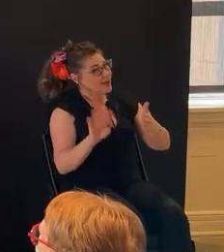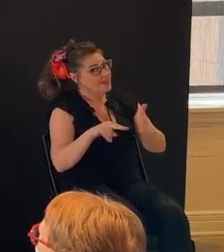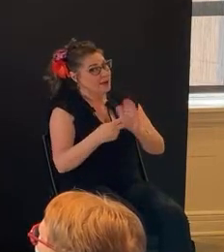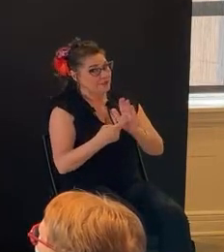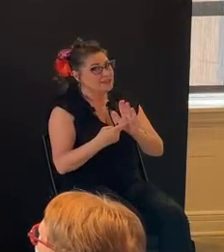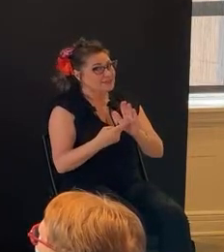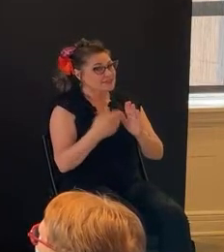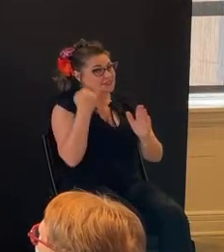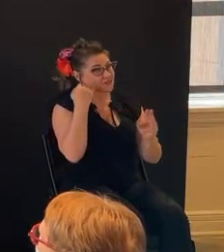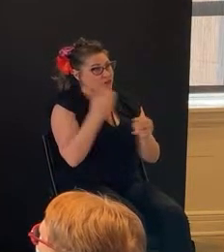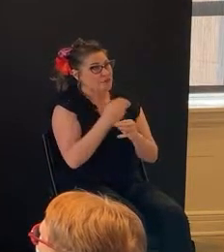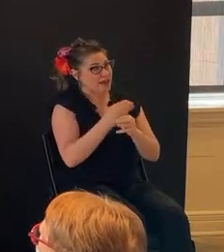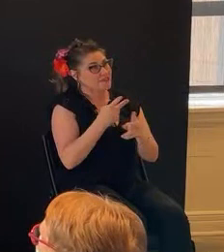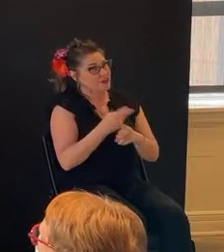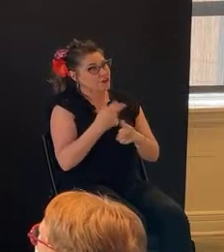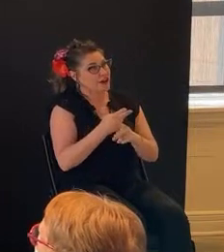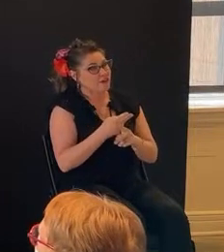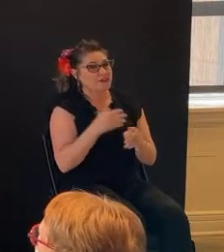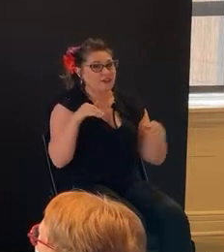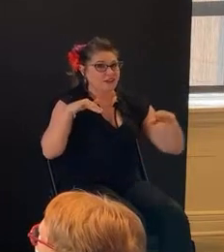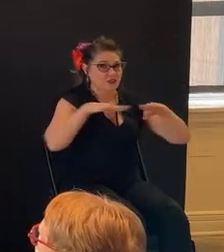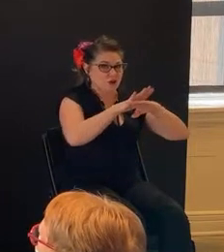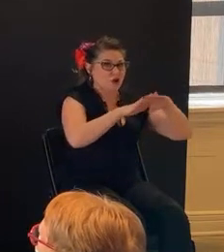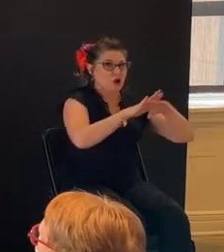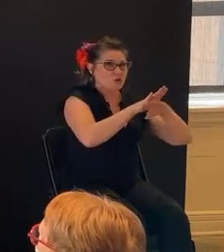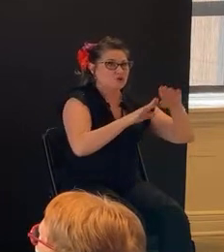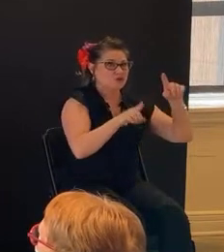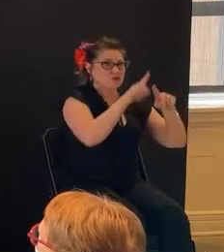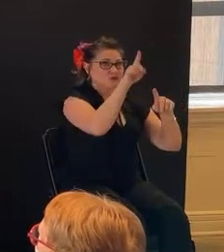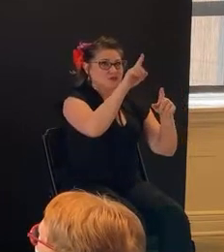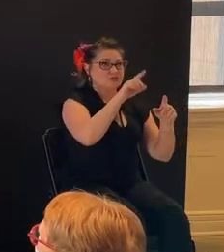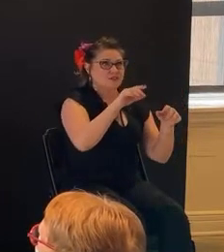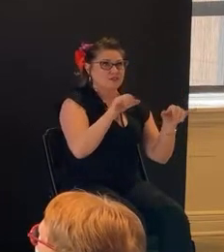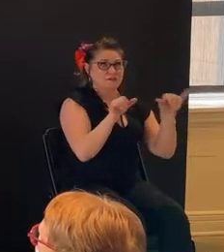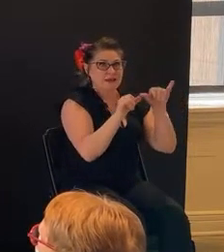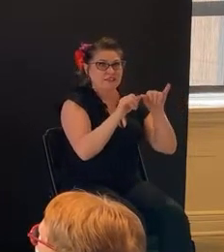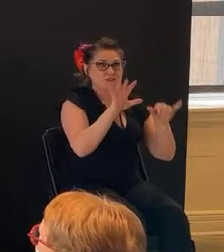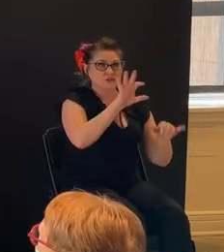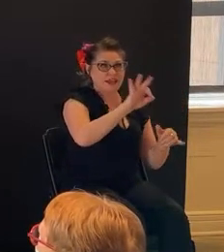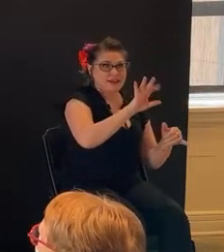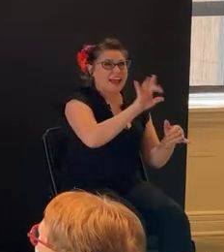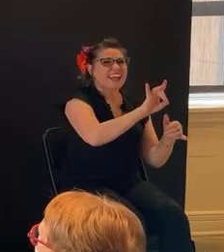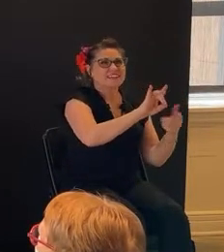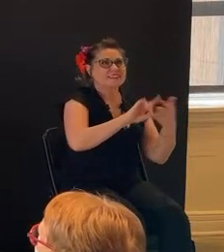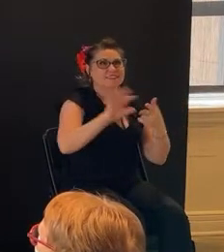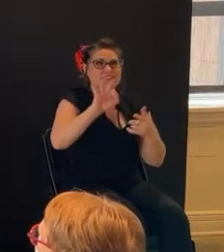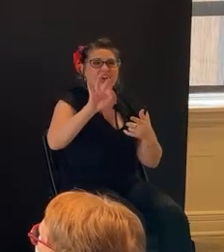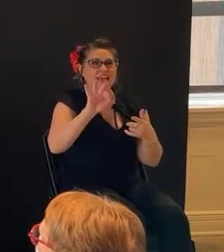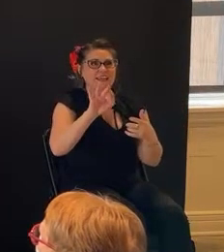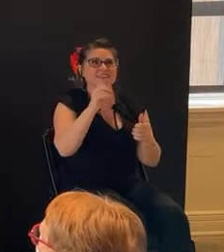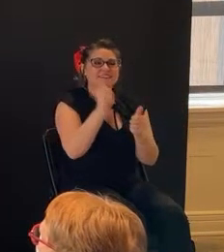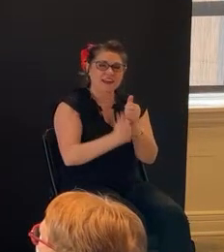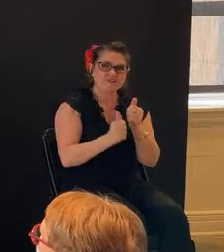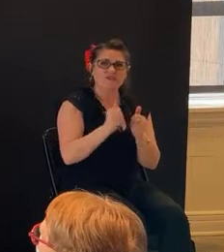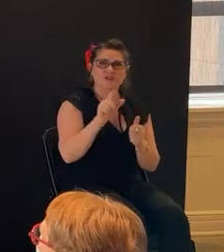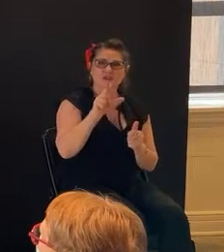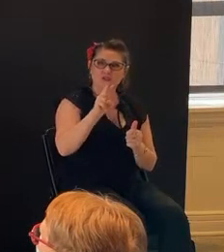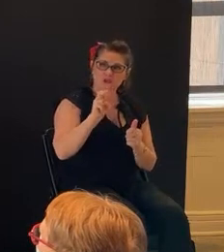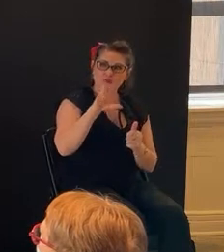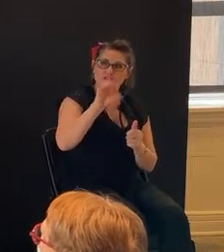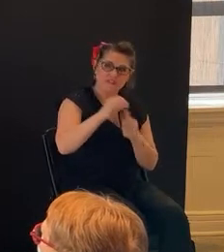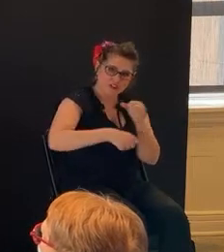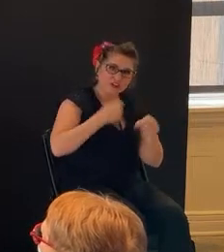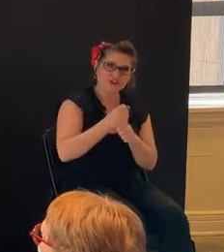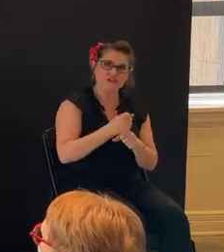this region could get hit with one of these coastal megaquakes, magnitude 8 to 9, every 250 years or so on